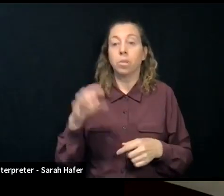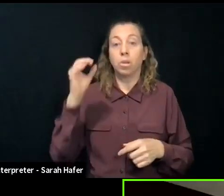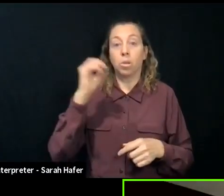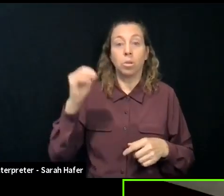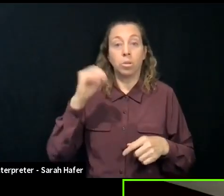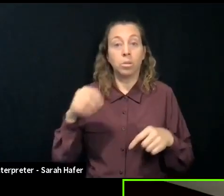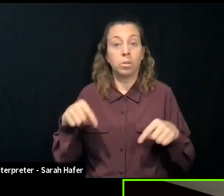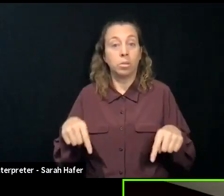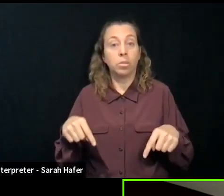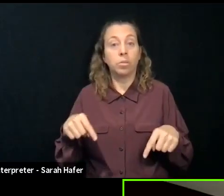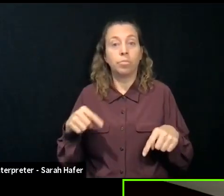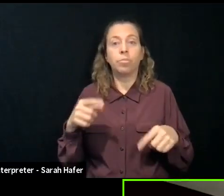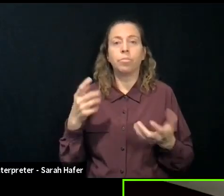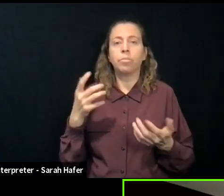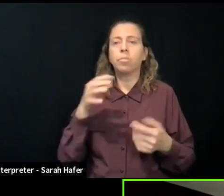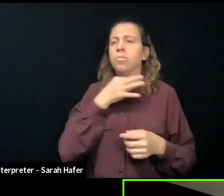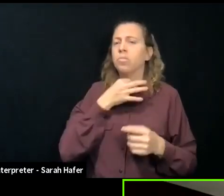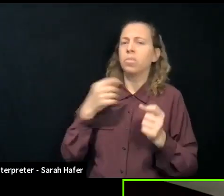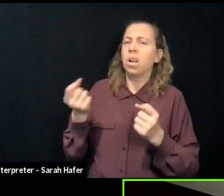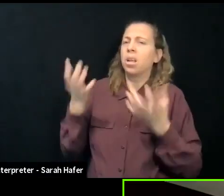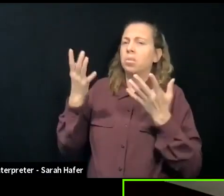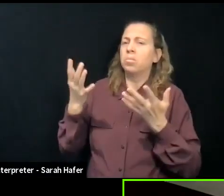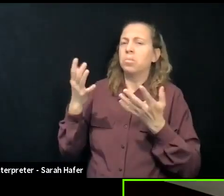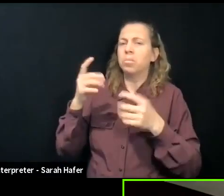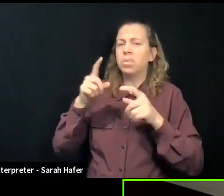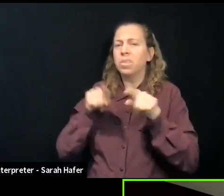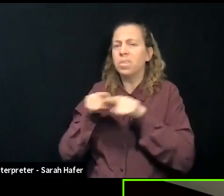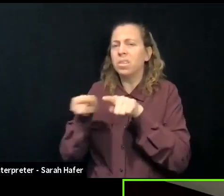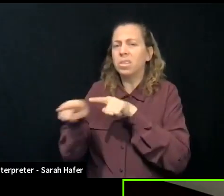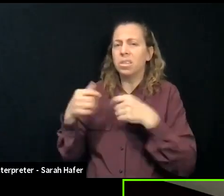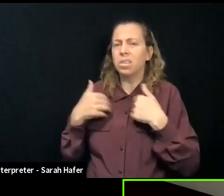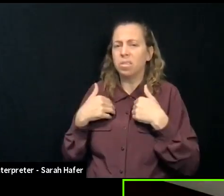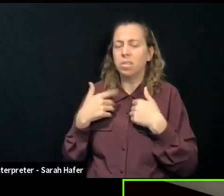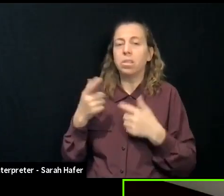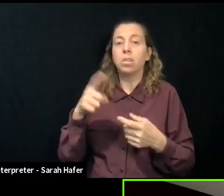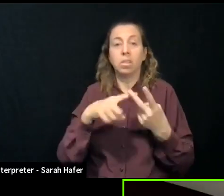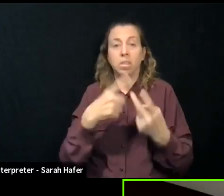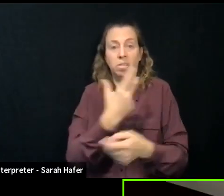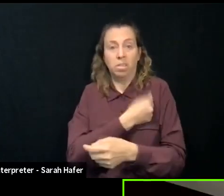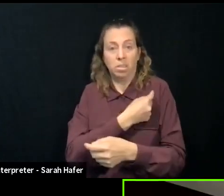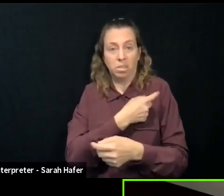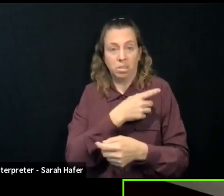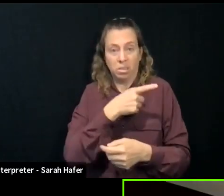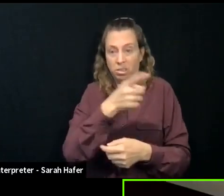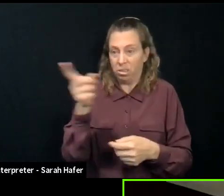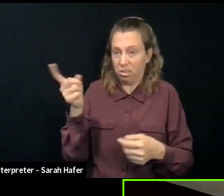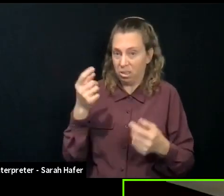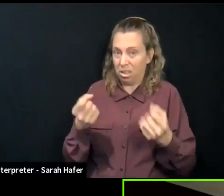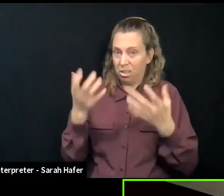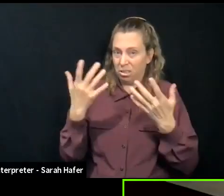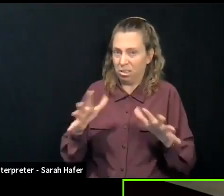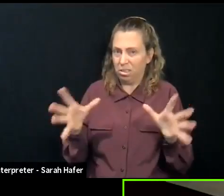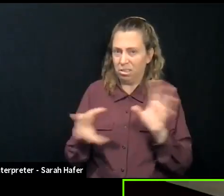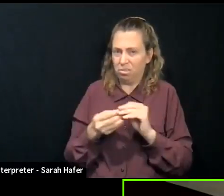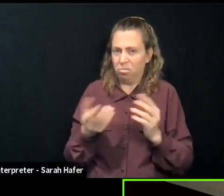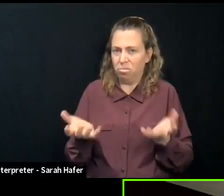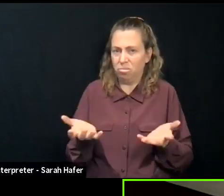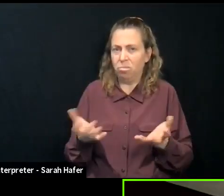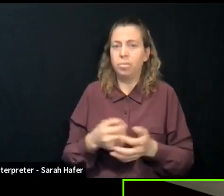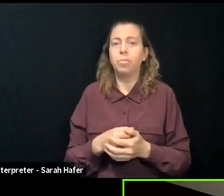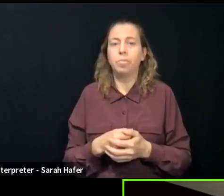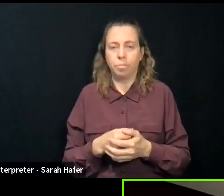How about I take the first part of that question, Dr. Messer, and you can have the second. So there are many variants